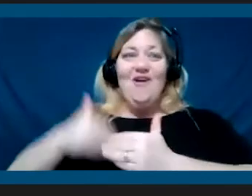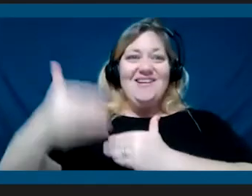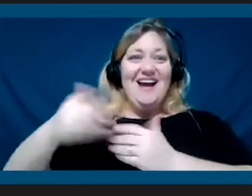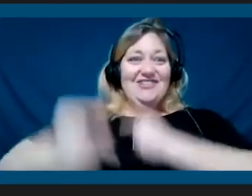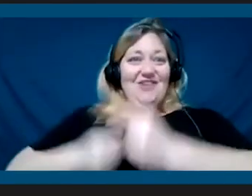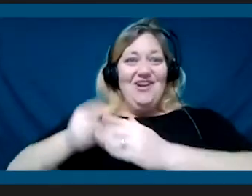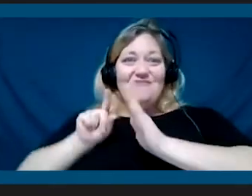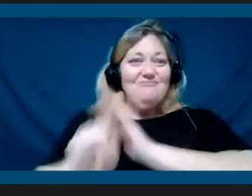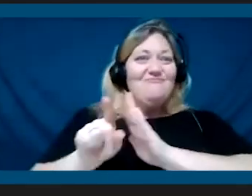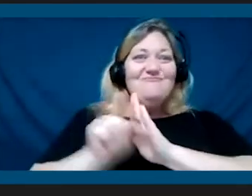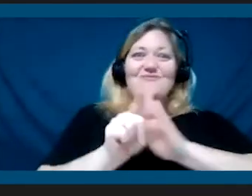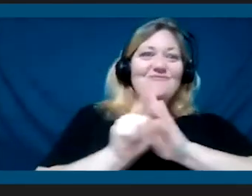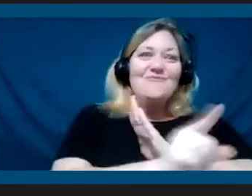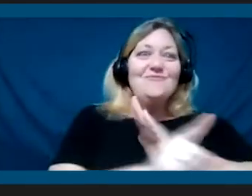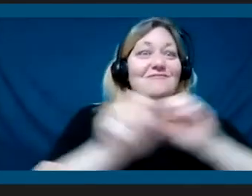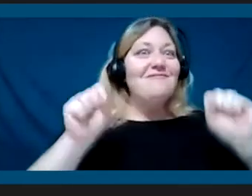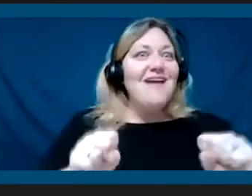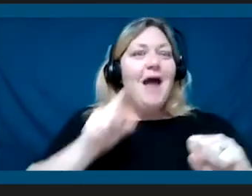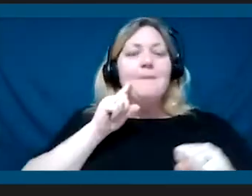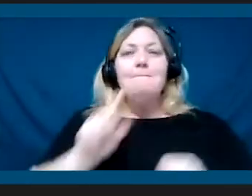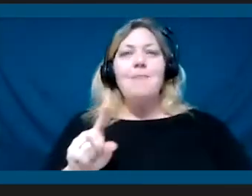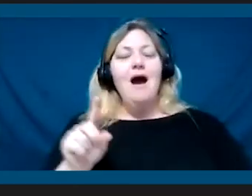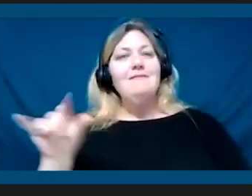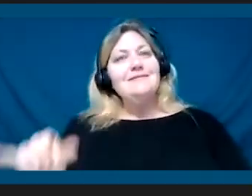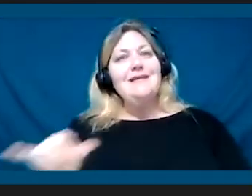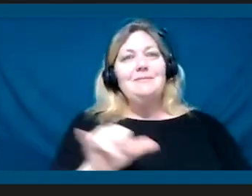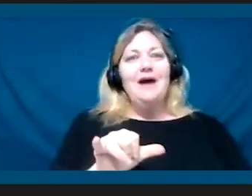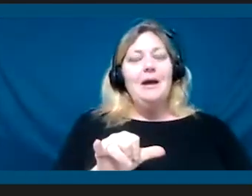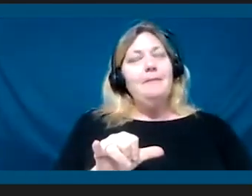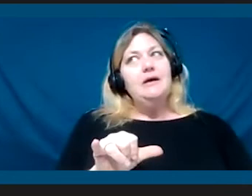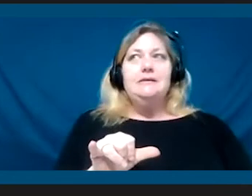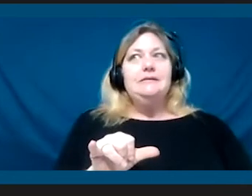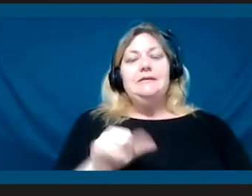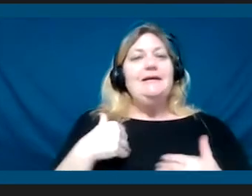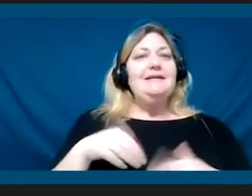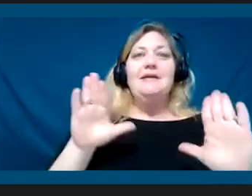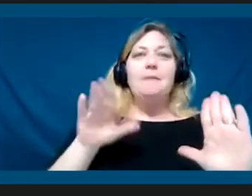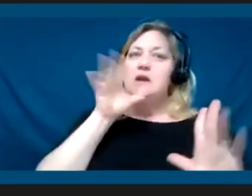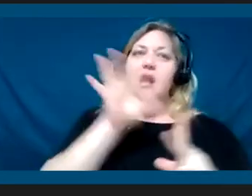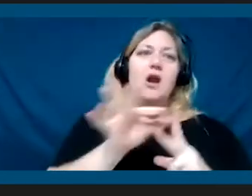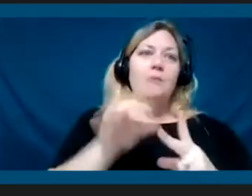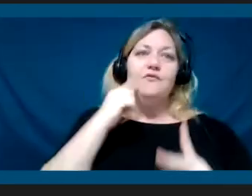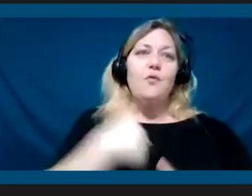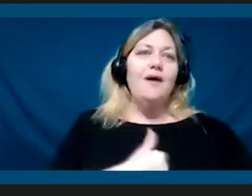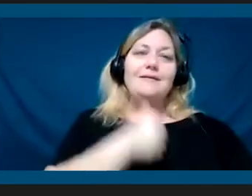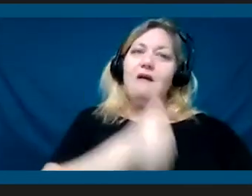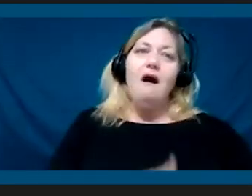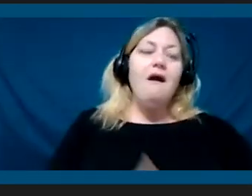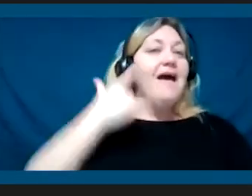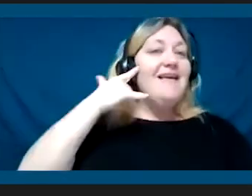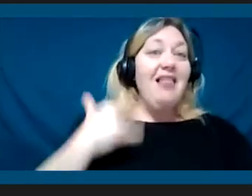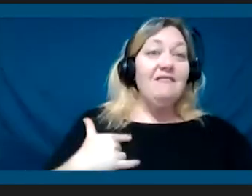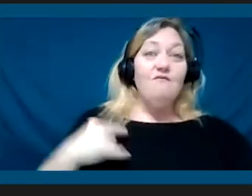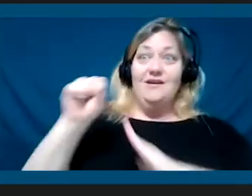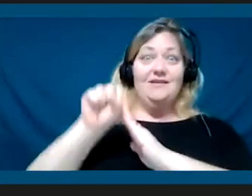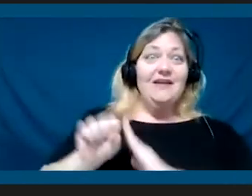on the same note, giving up is not an option for us. California state